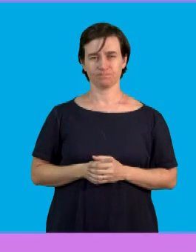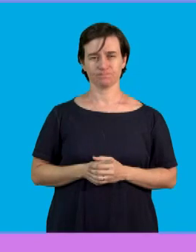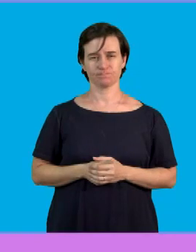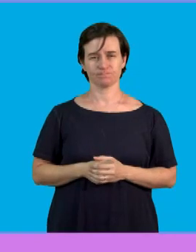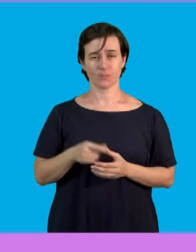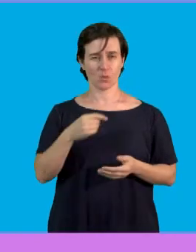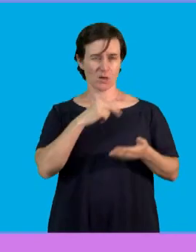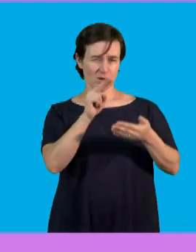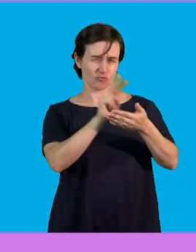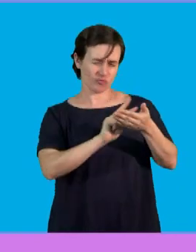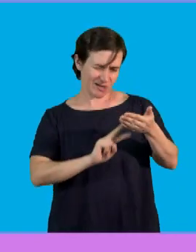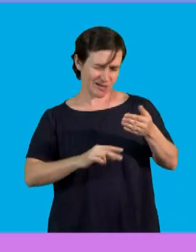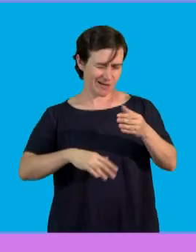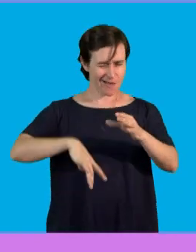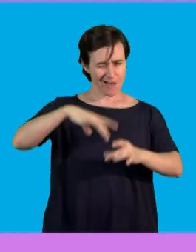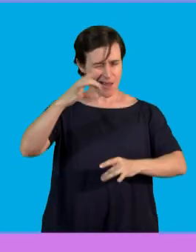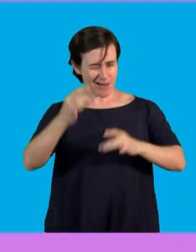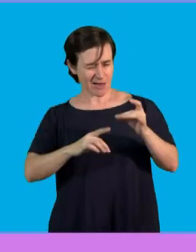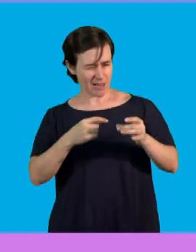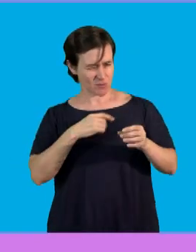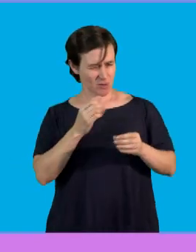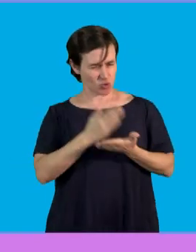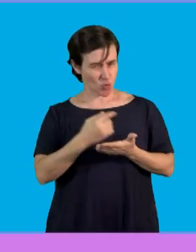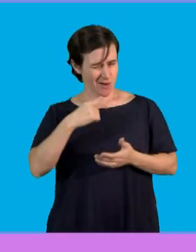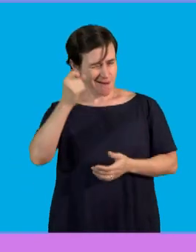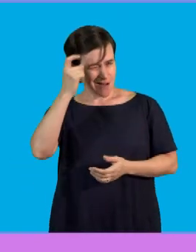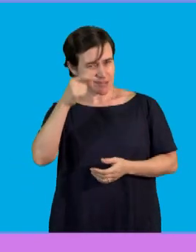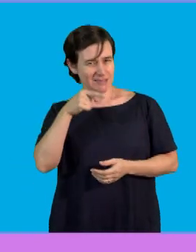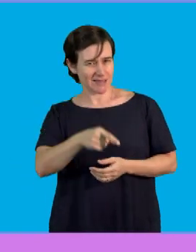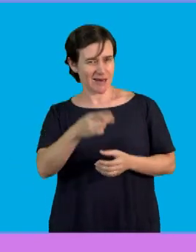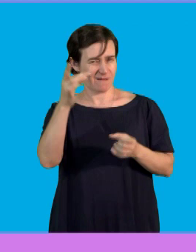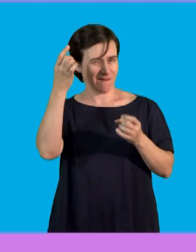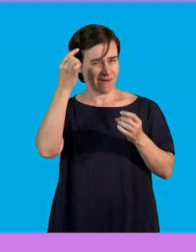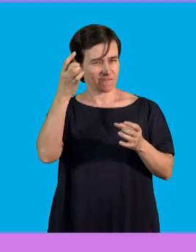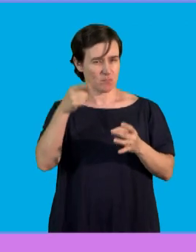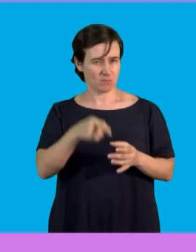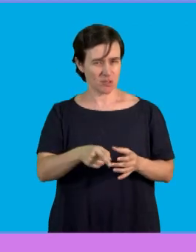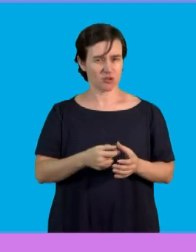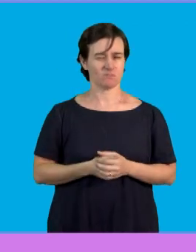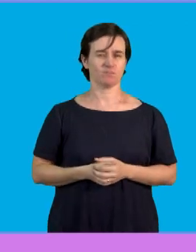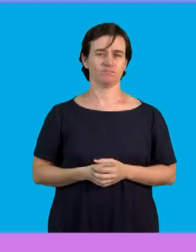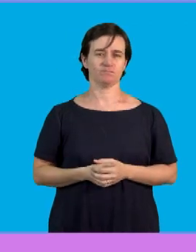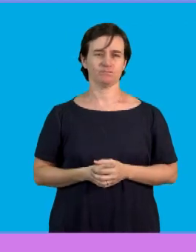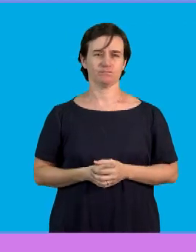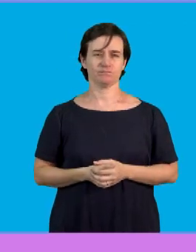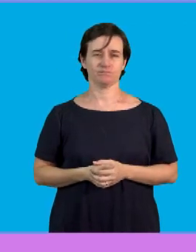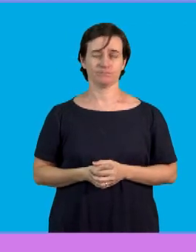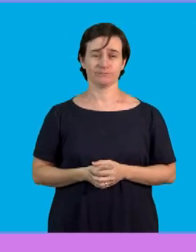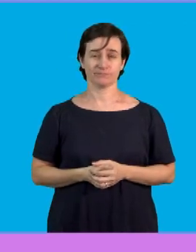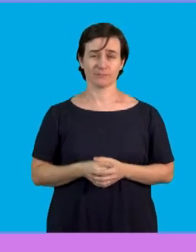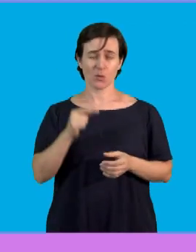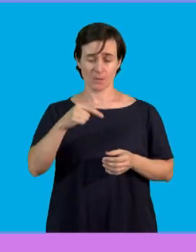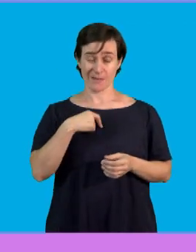read, analyze, and interpret the information in the given statements. Now,